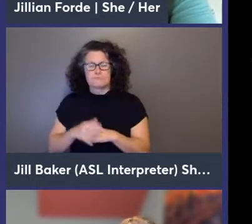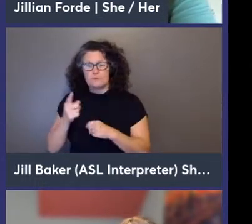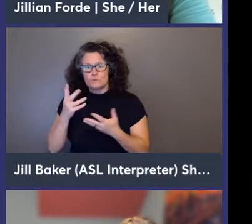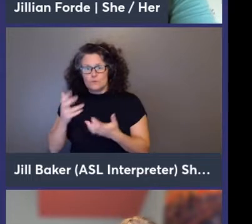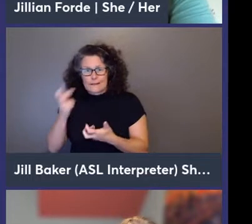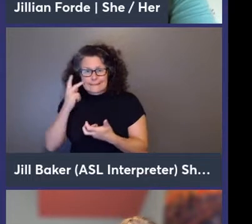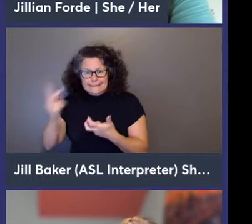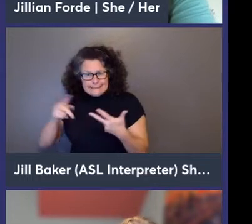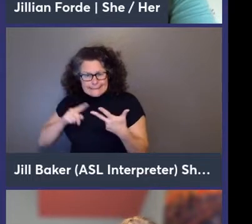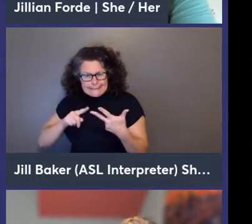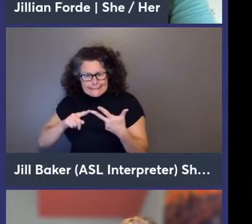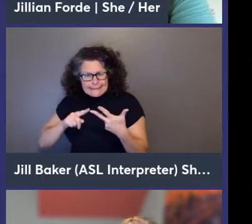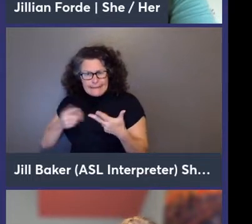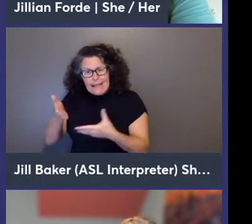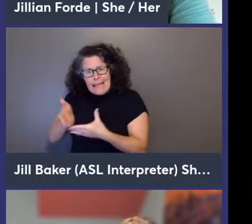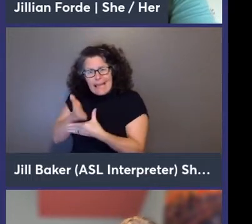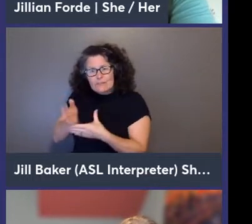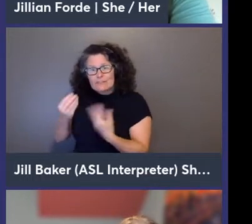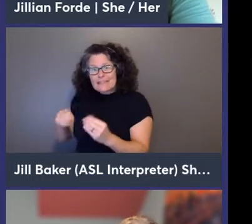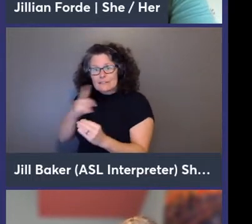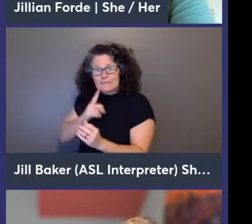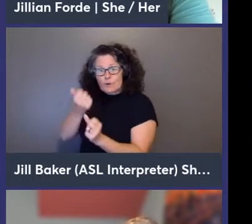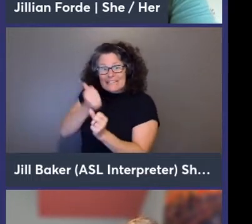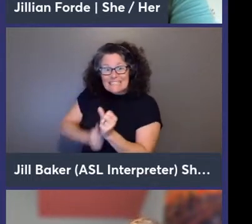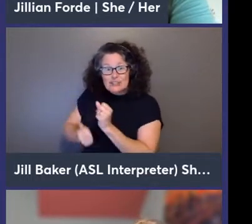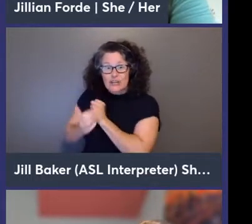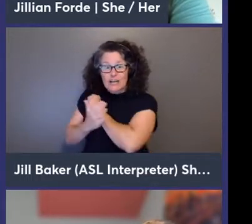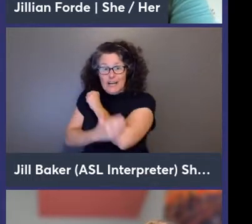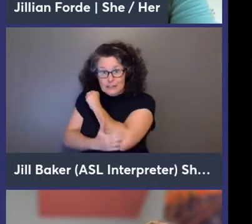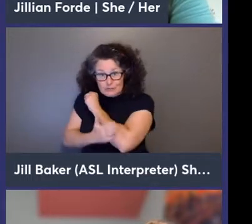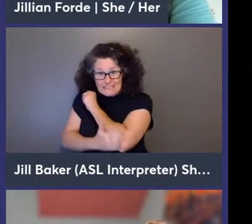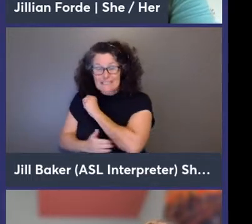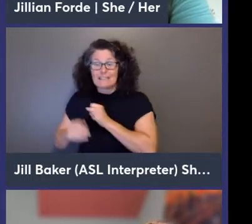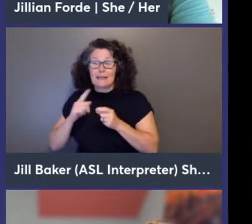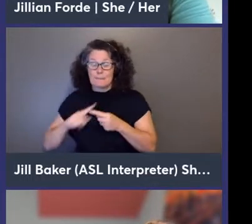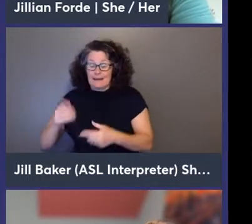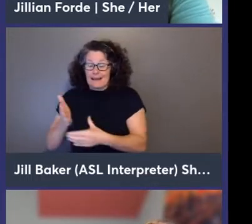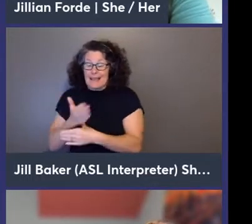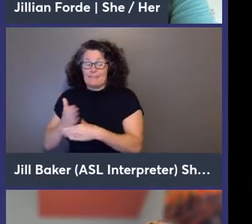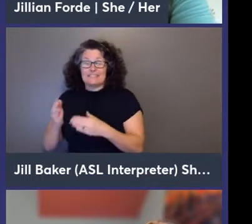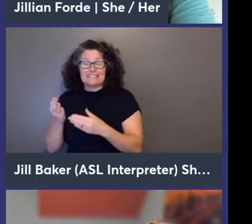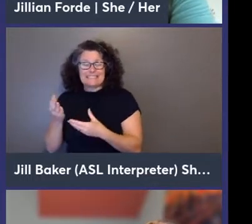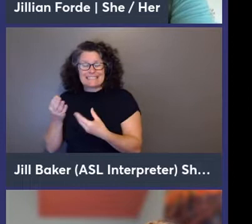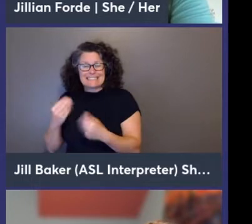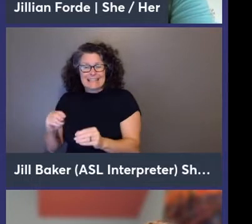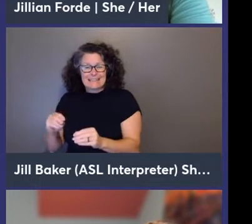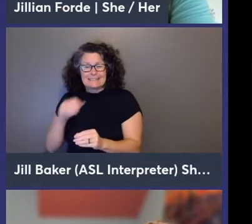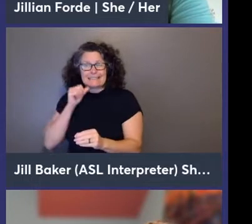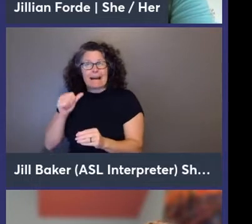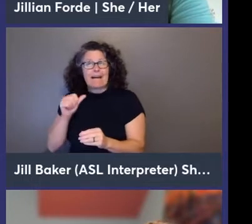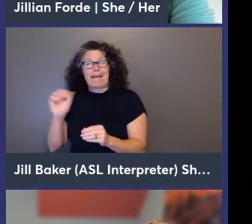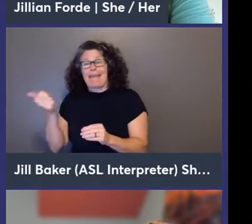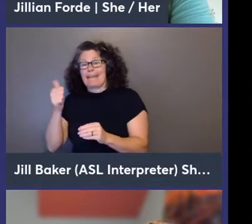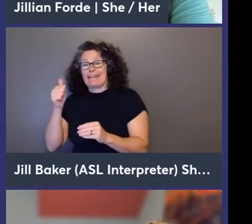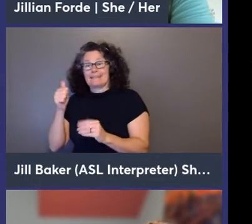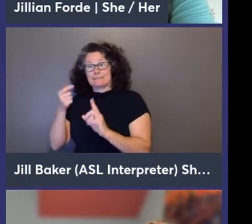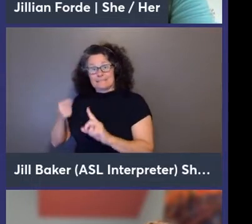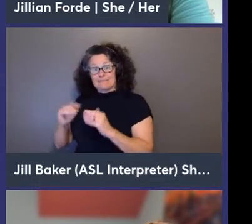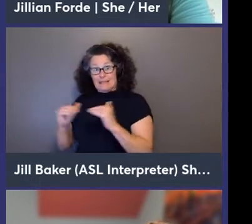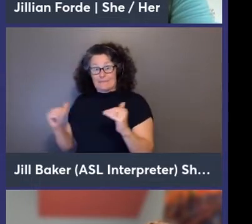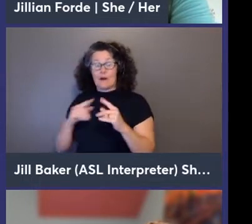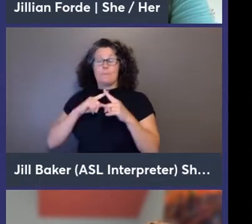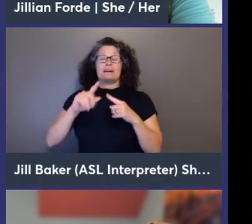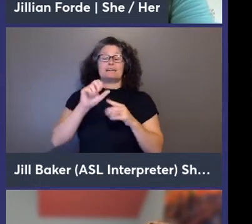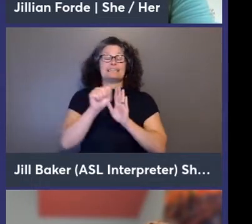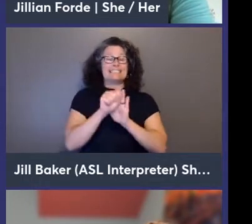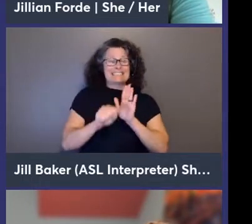see the average sales for each country, but that average sales is not at any other level. It's at the state level.